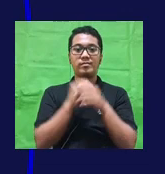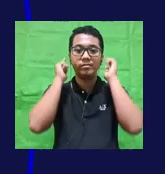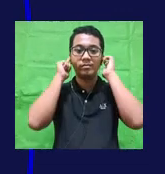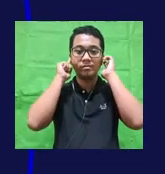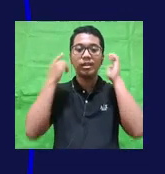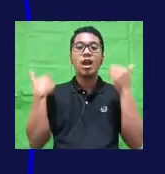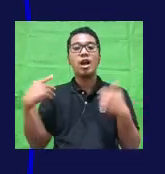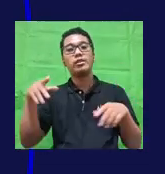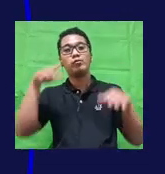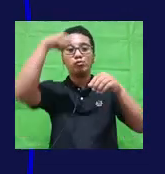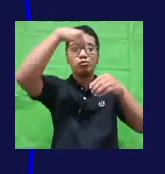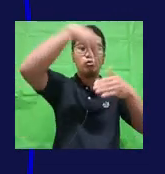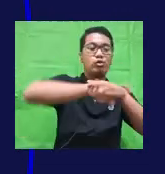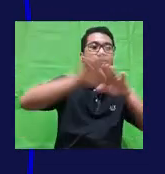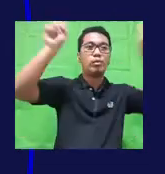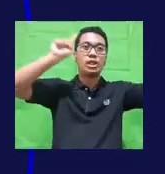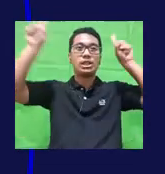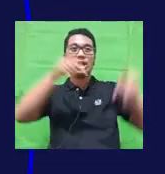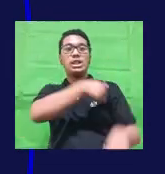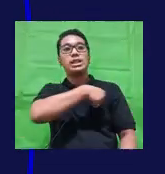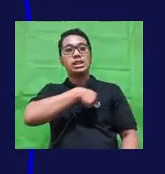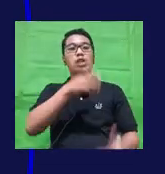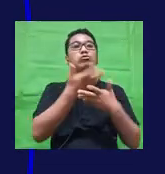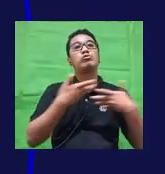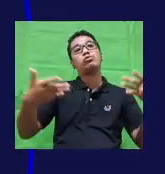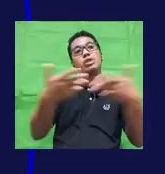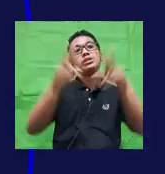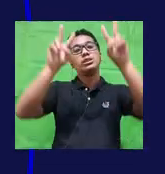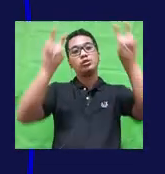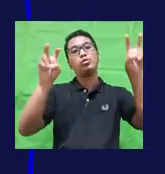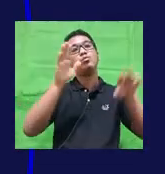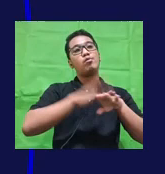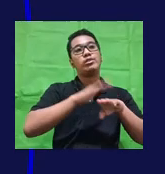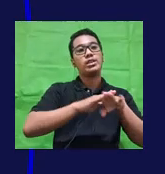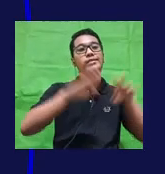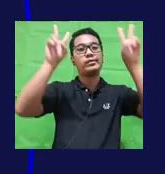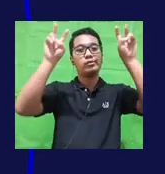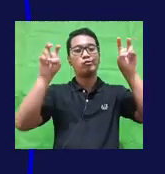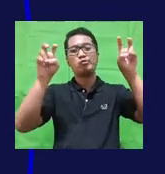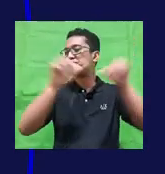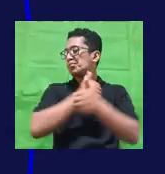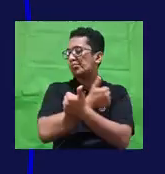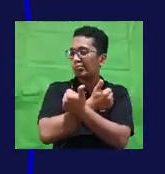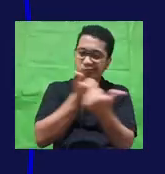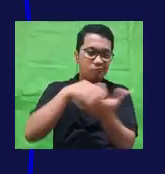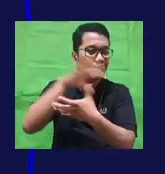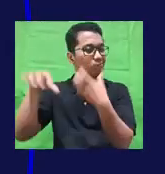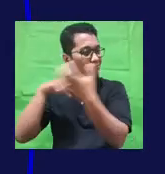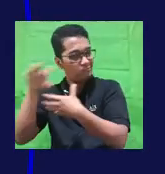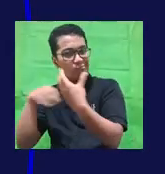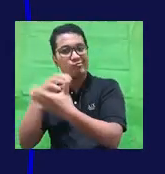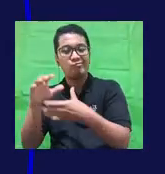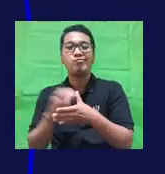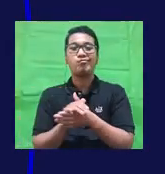identity, social issues, cultural issues that are very complex to each space, the pure time of 2 months is